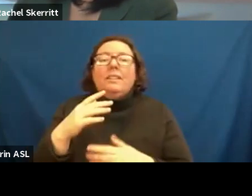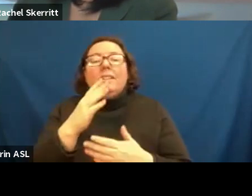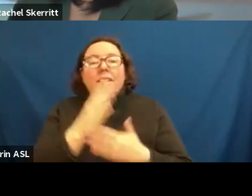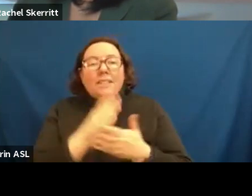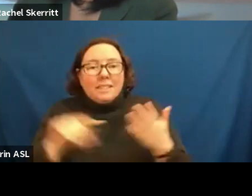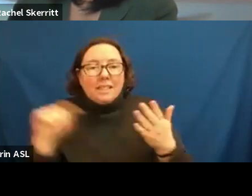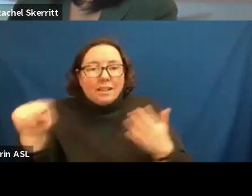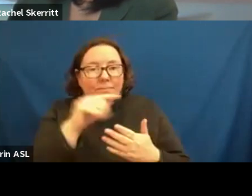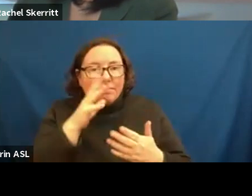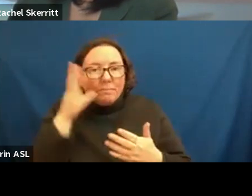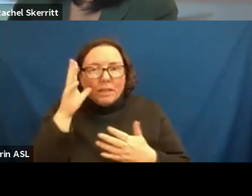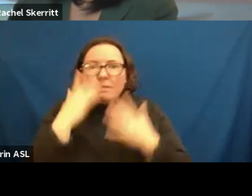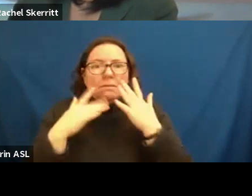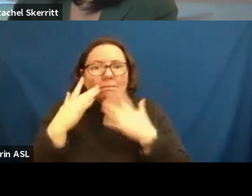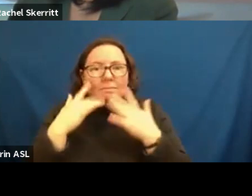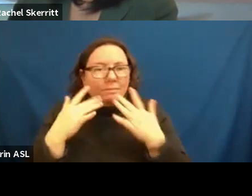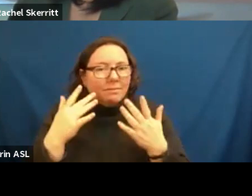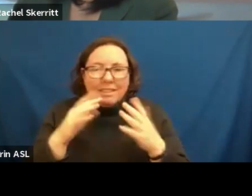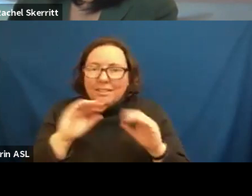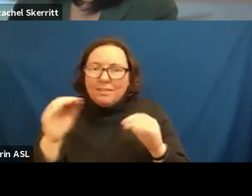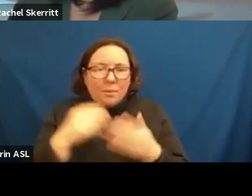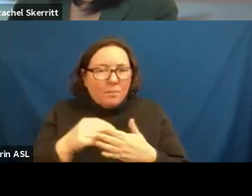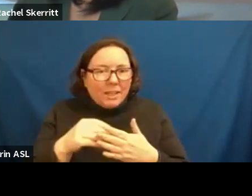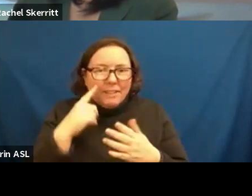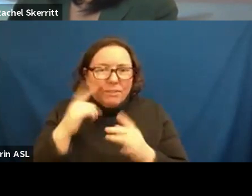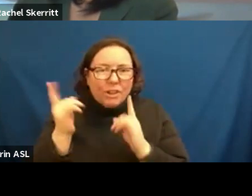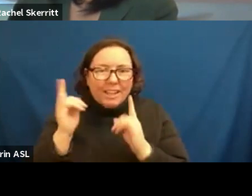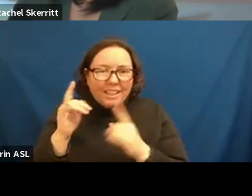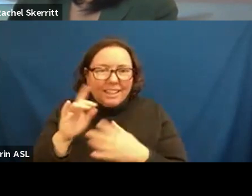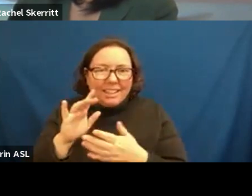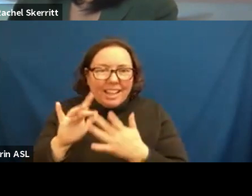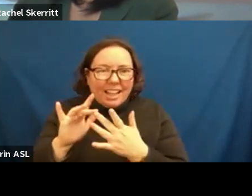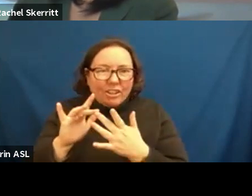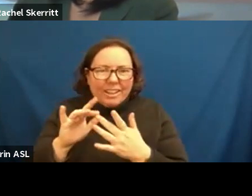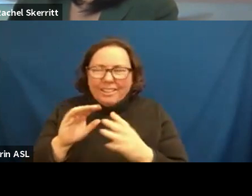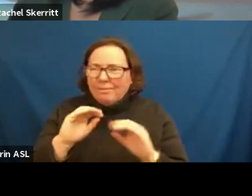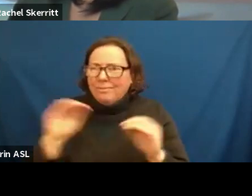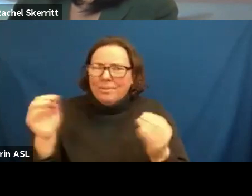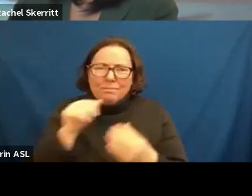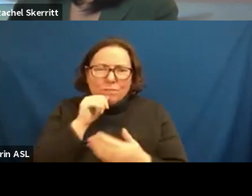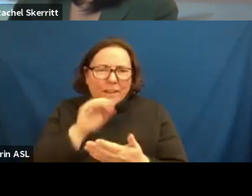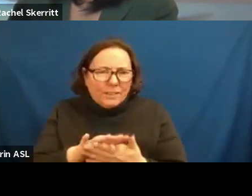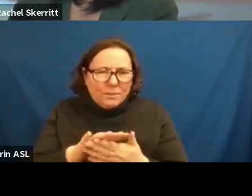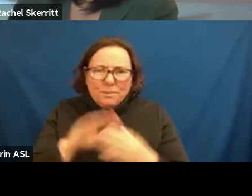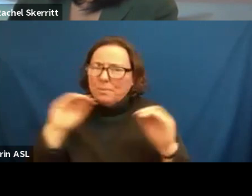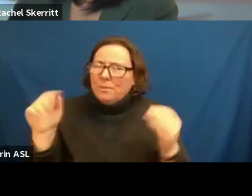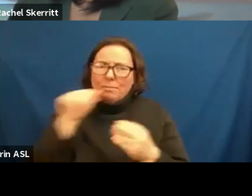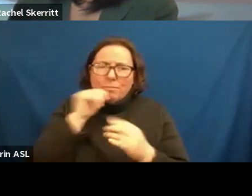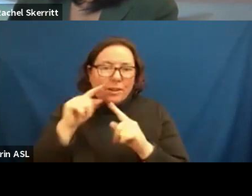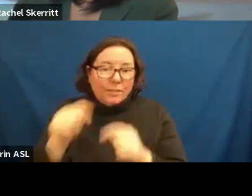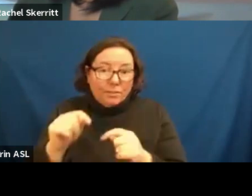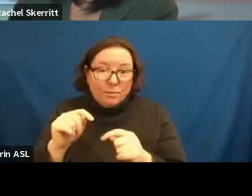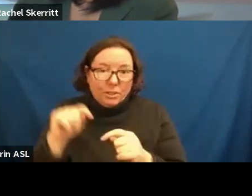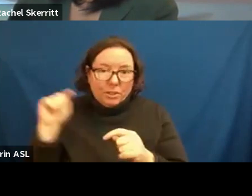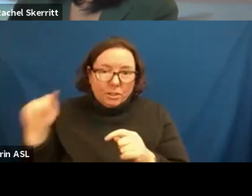shifts. For many, there isn't enough money for internet, never mind private school or private tutoring. But the kids I know from